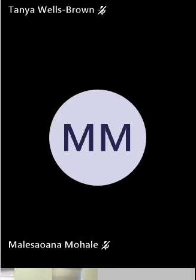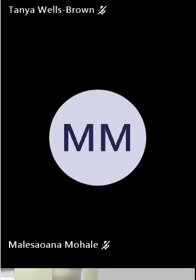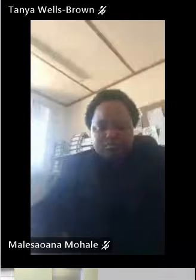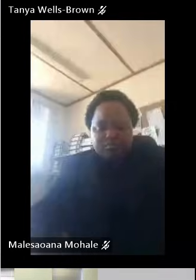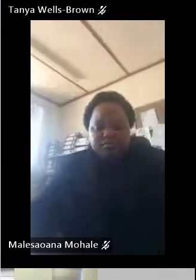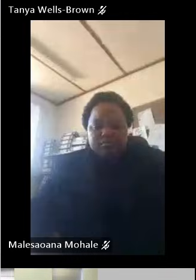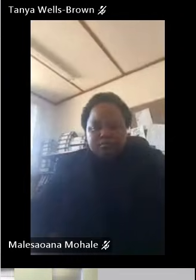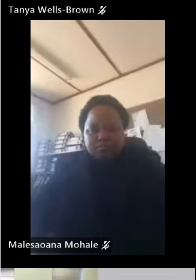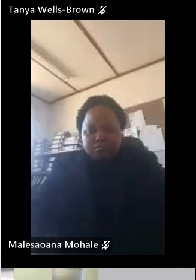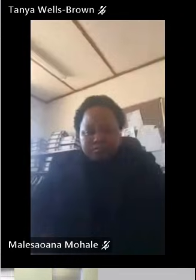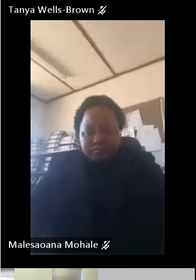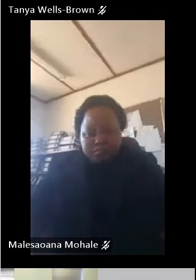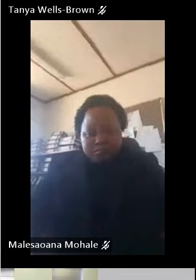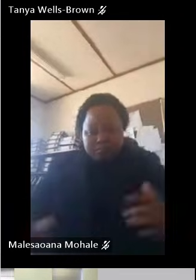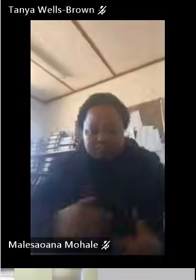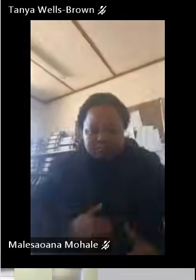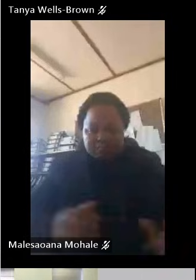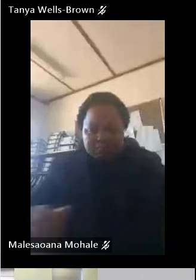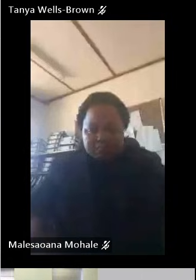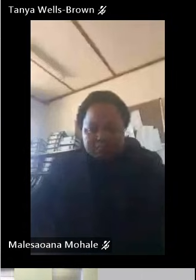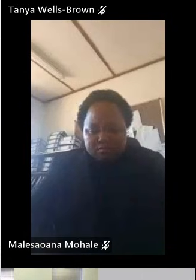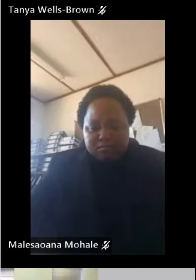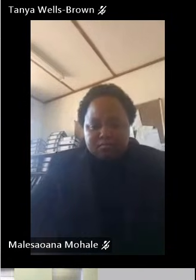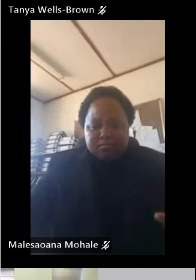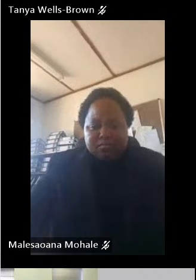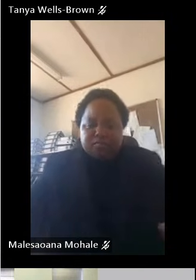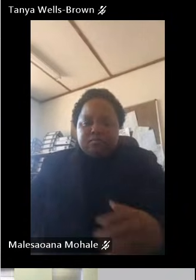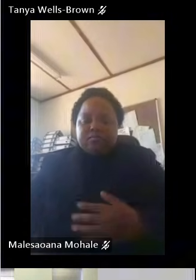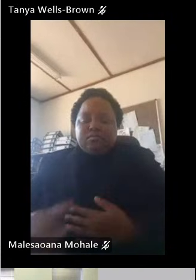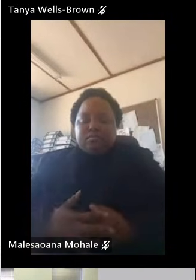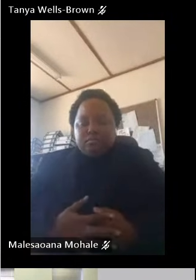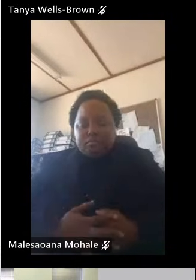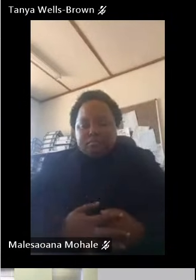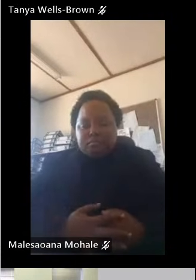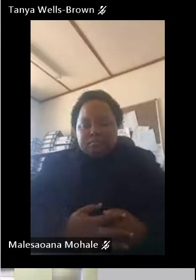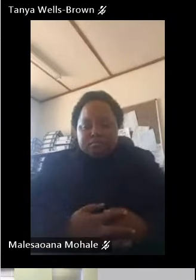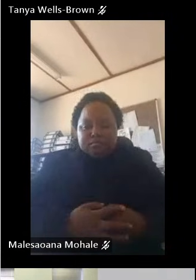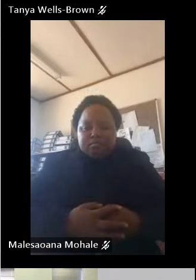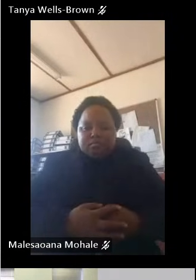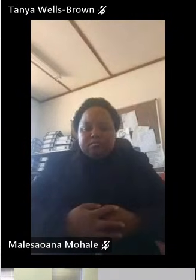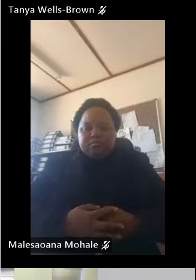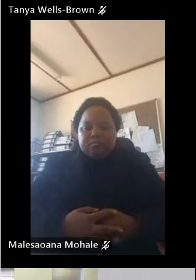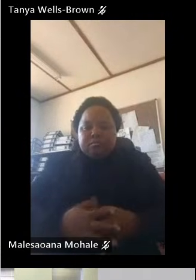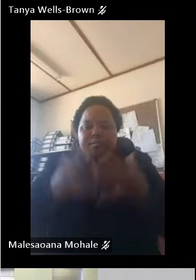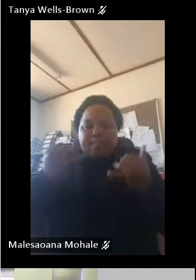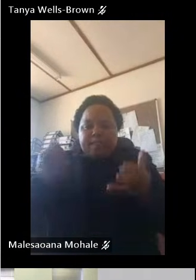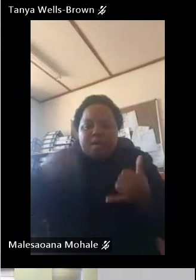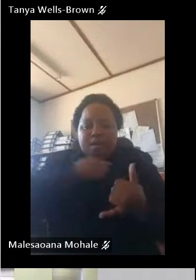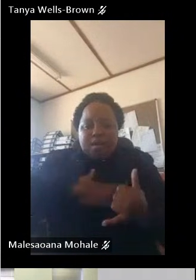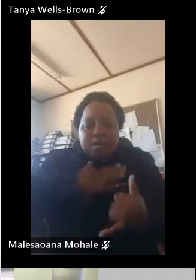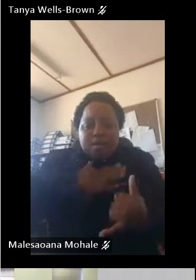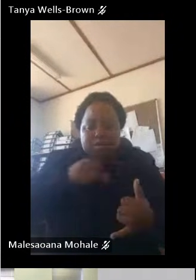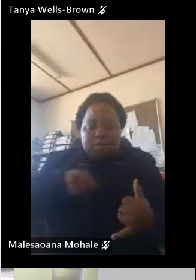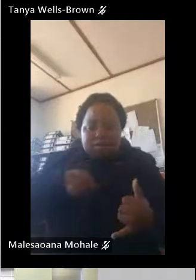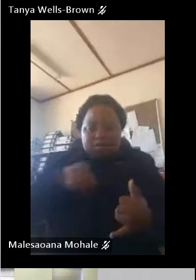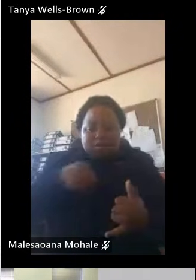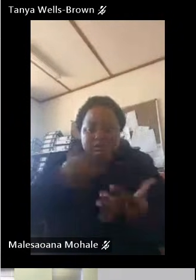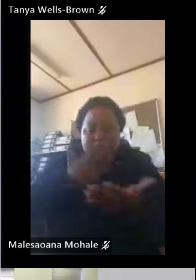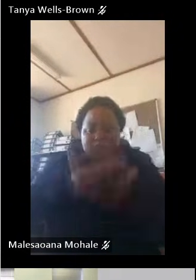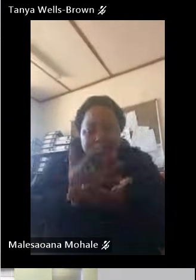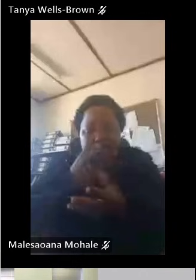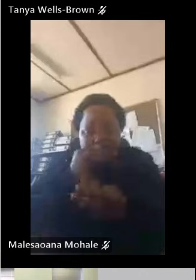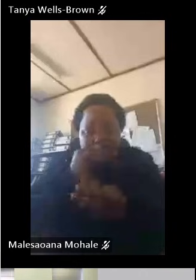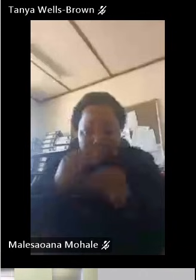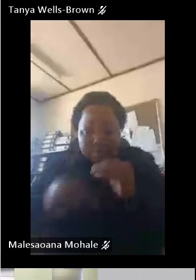not just in Lesotho, but globally. I would like us to take a historical lens. How did we